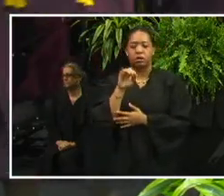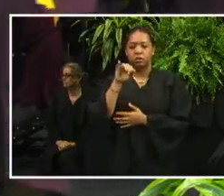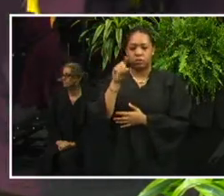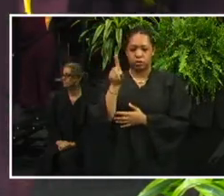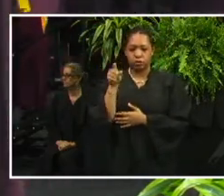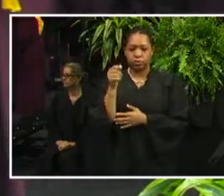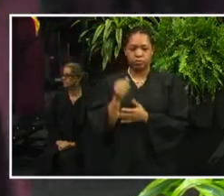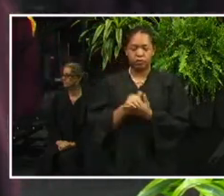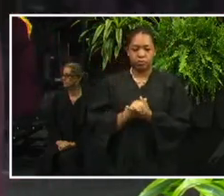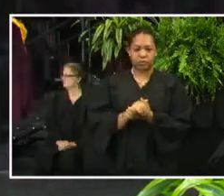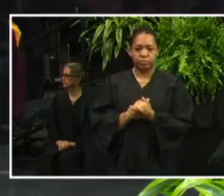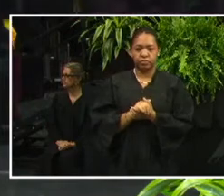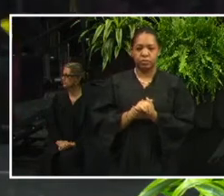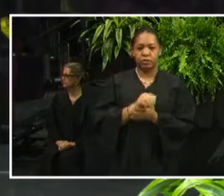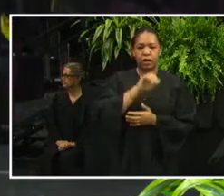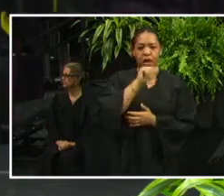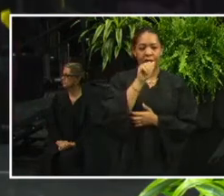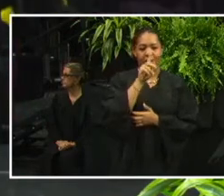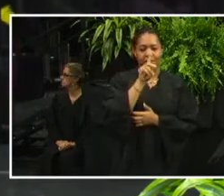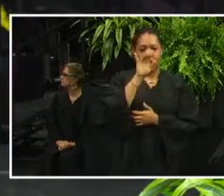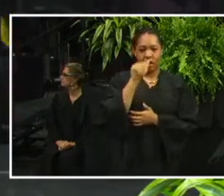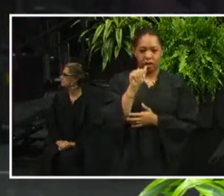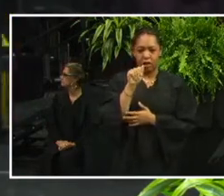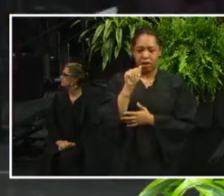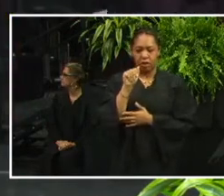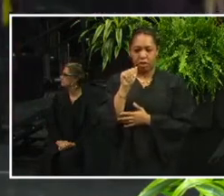Adiah Tovey Gray.